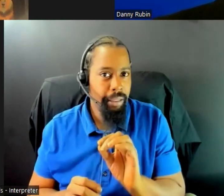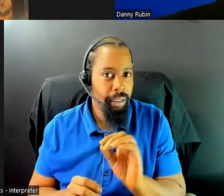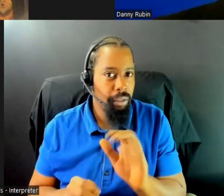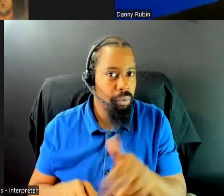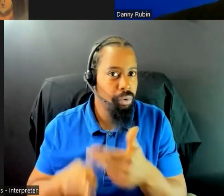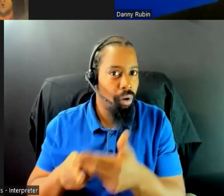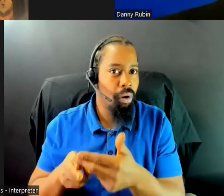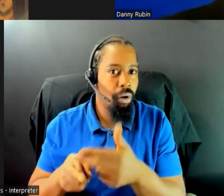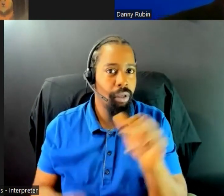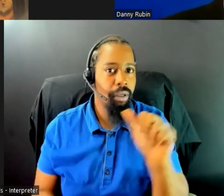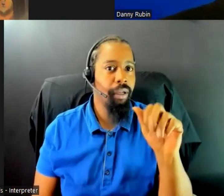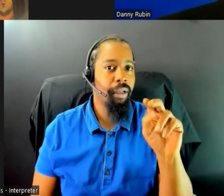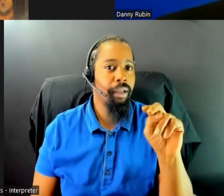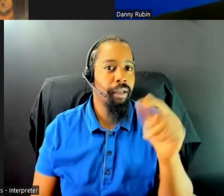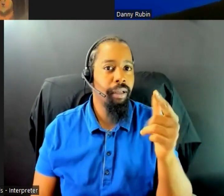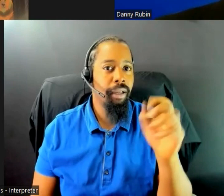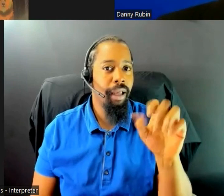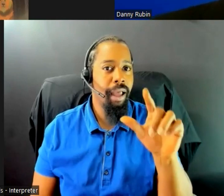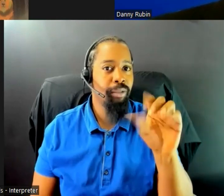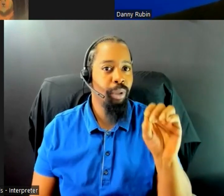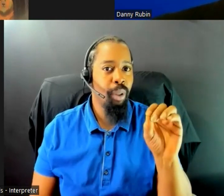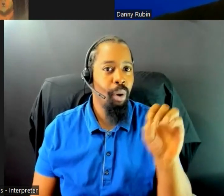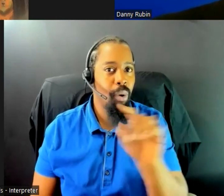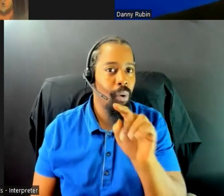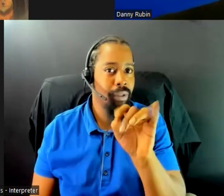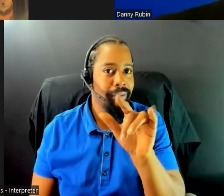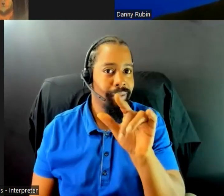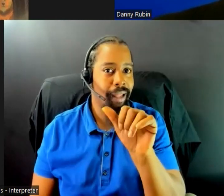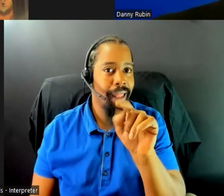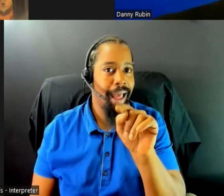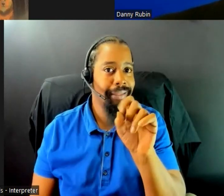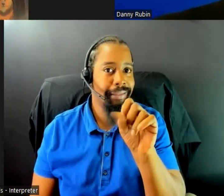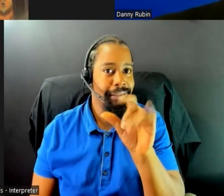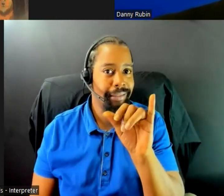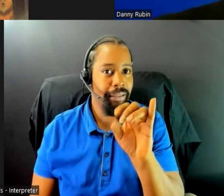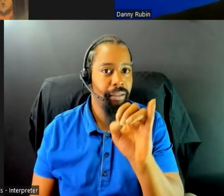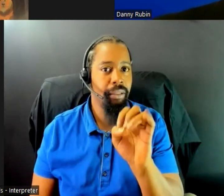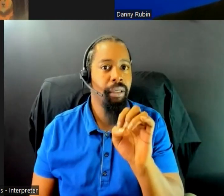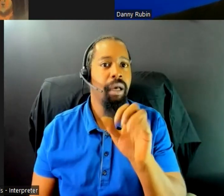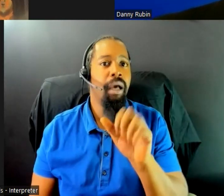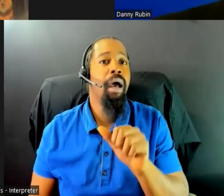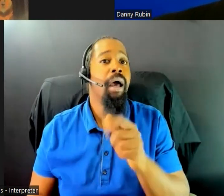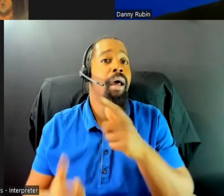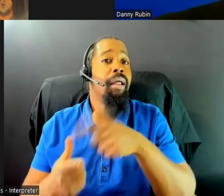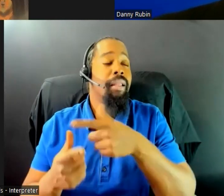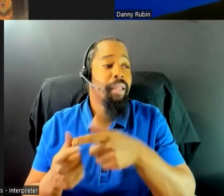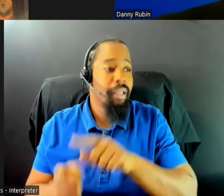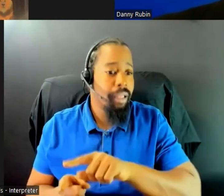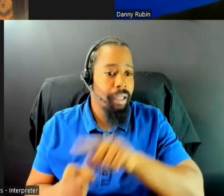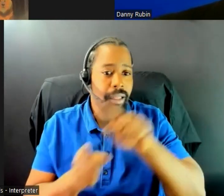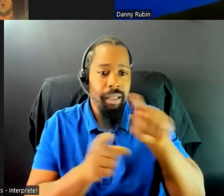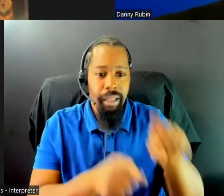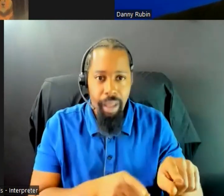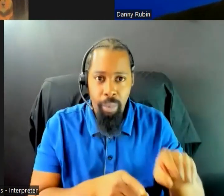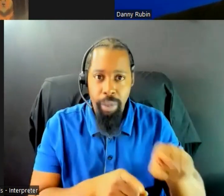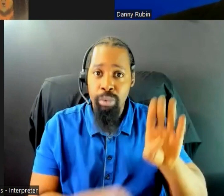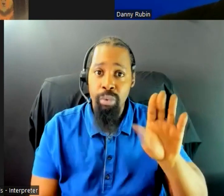Tarlazzi my first year. Then I went to Balmain and